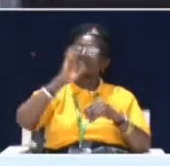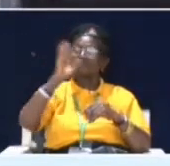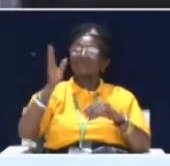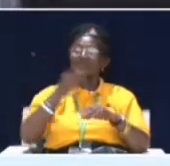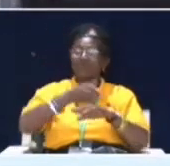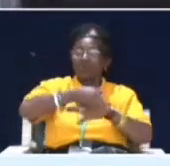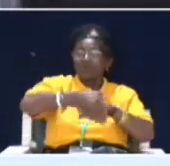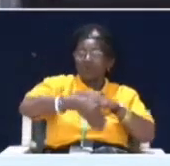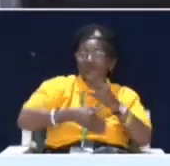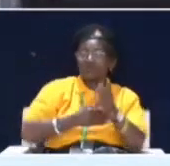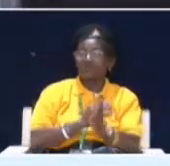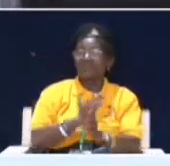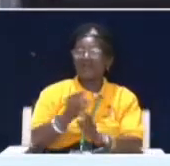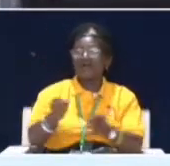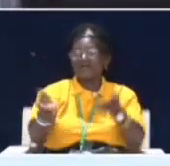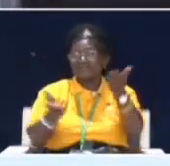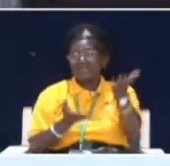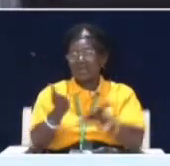grace of God.